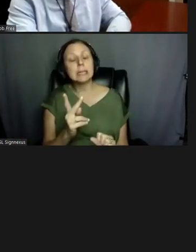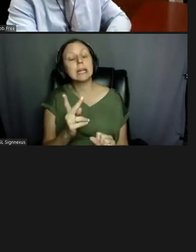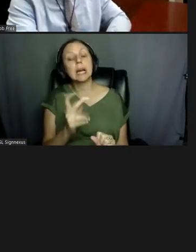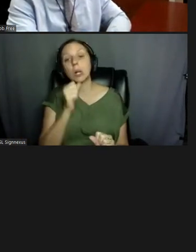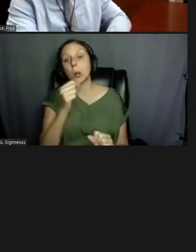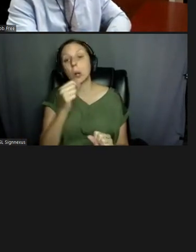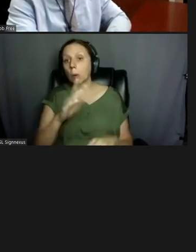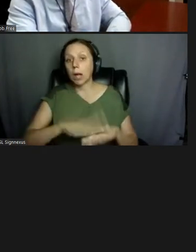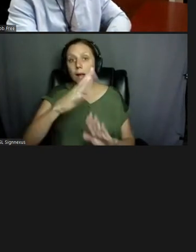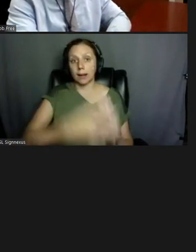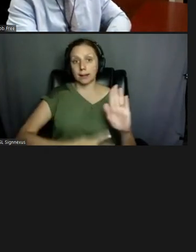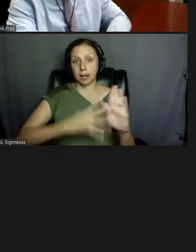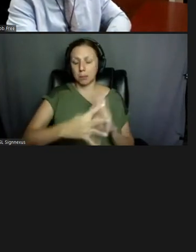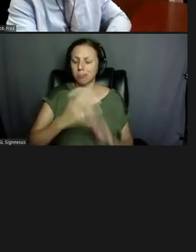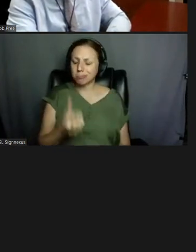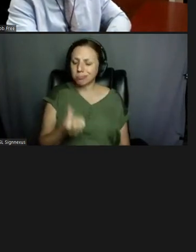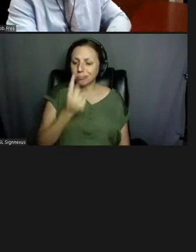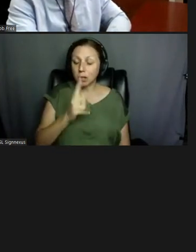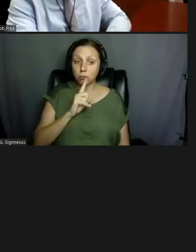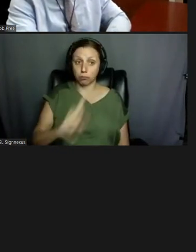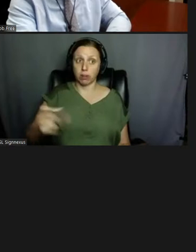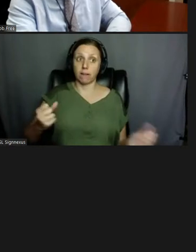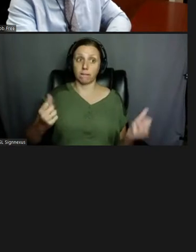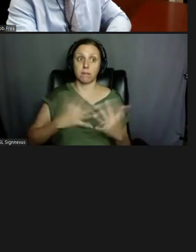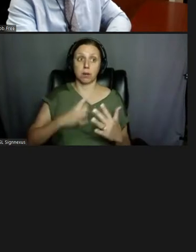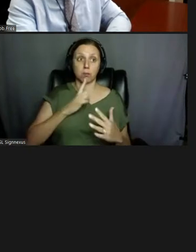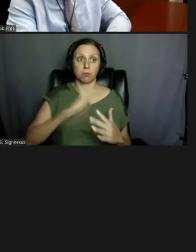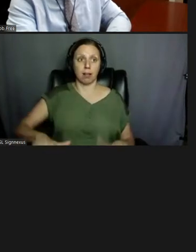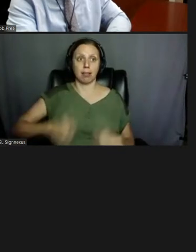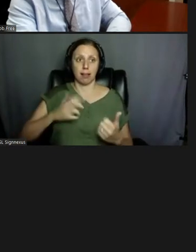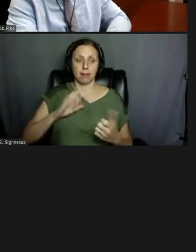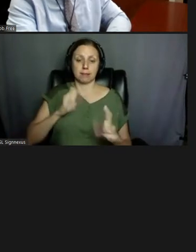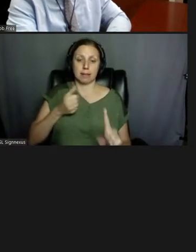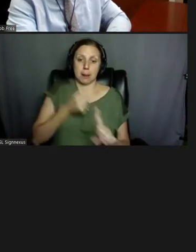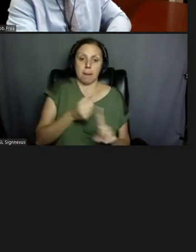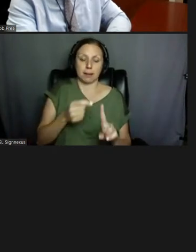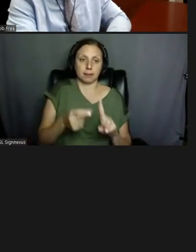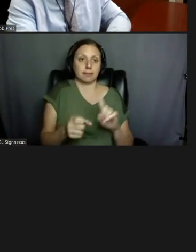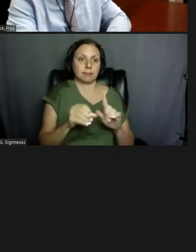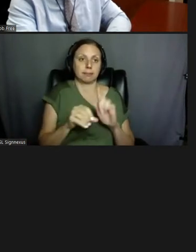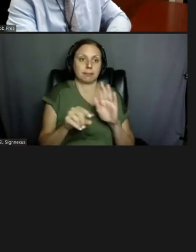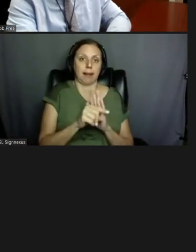timetable, there are real fears and real lives that are being impacted. Thank you.